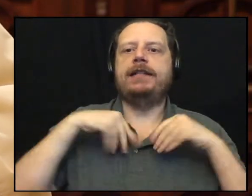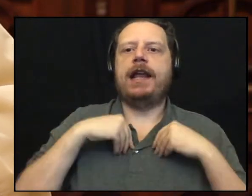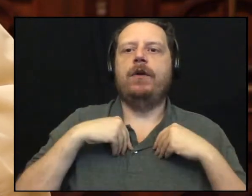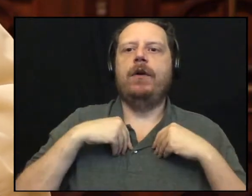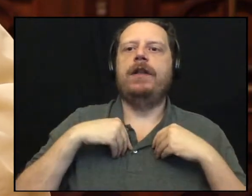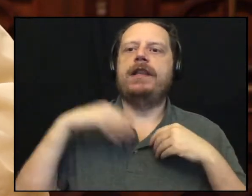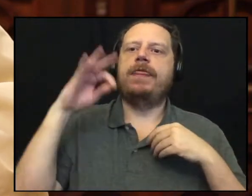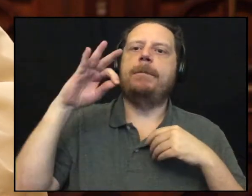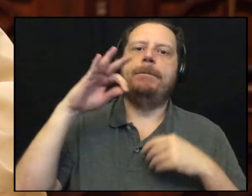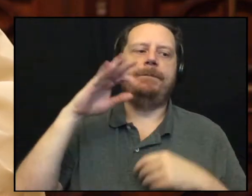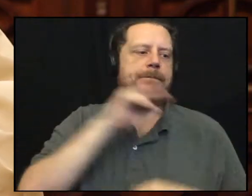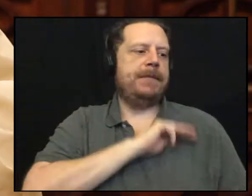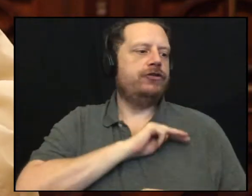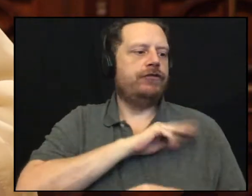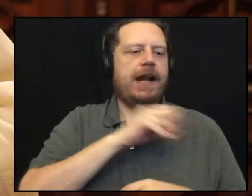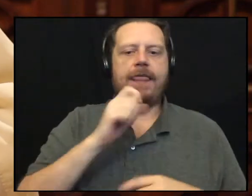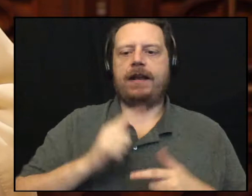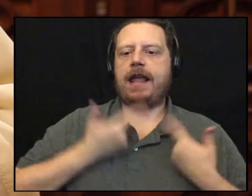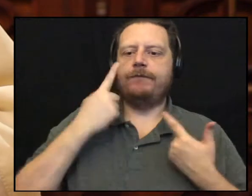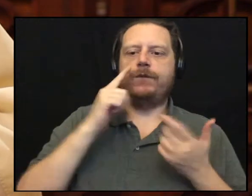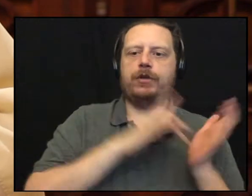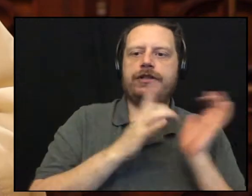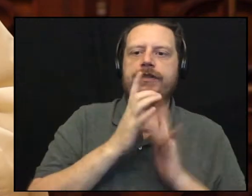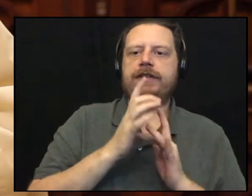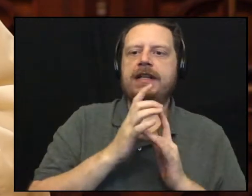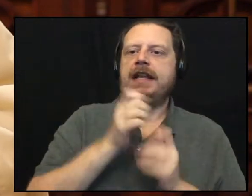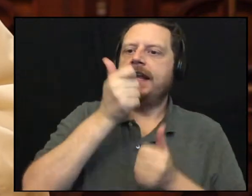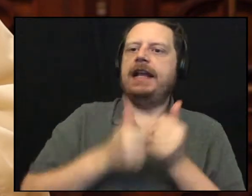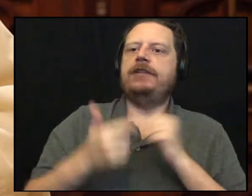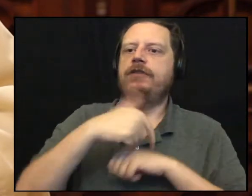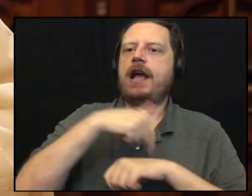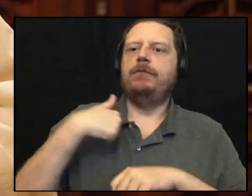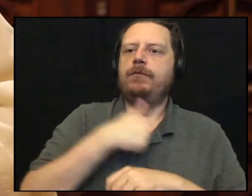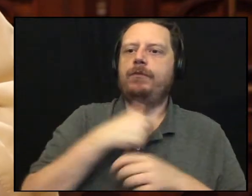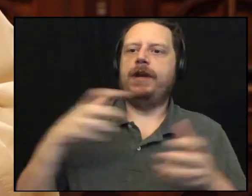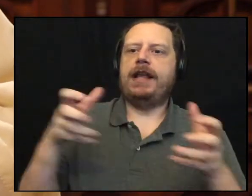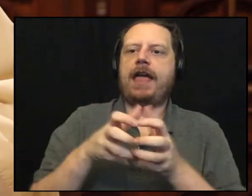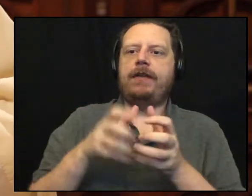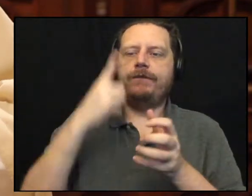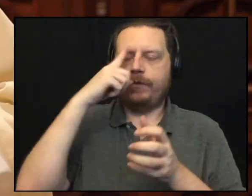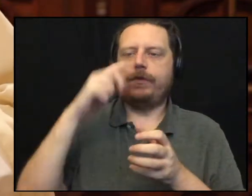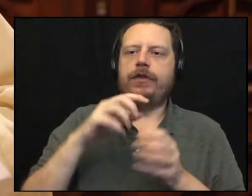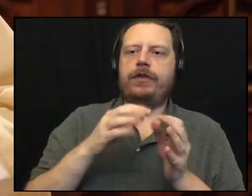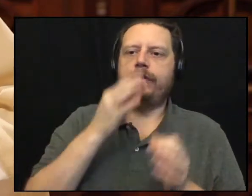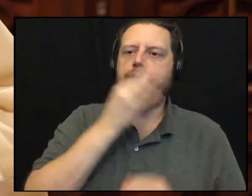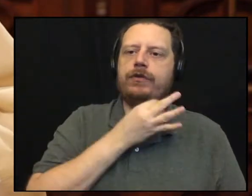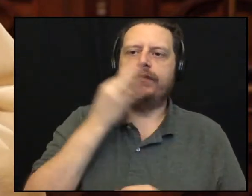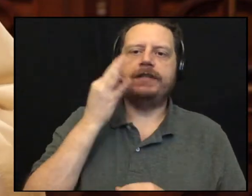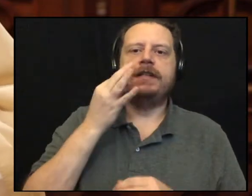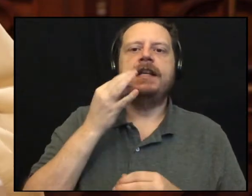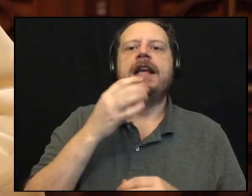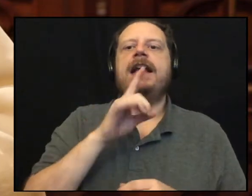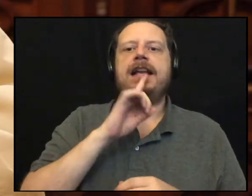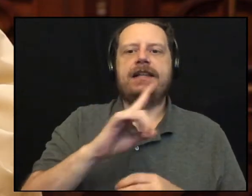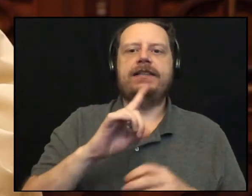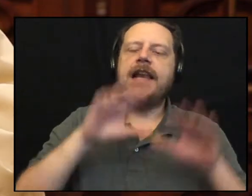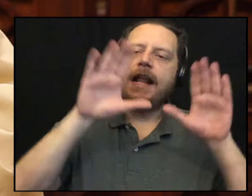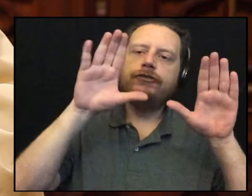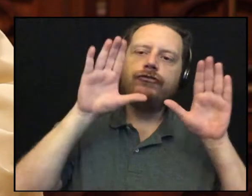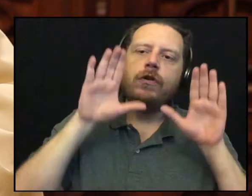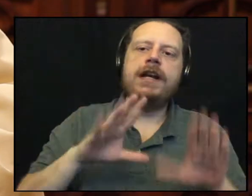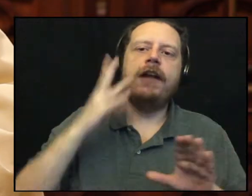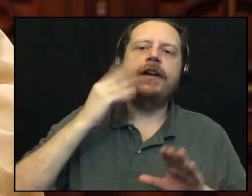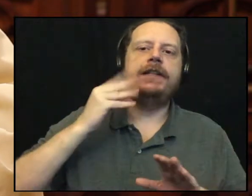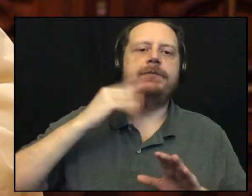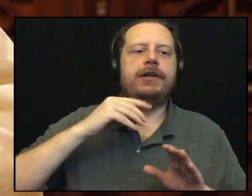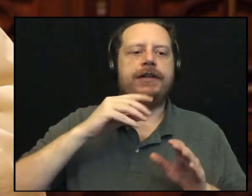Jesus. Every time we gather at the Eucharist should be an extraordinary experiencing of encountering